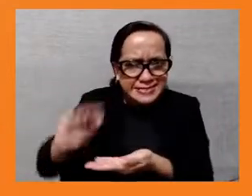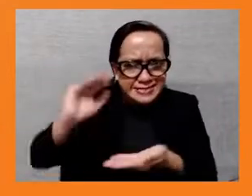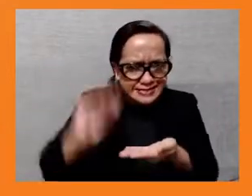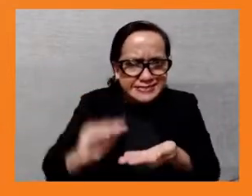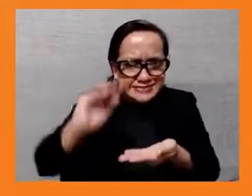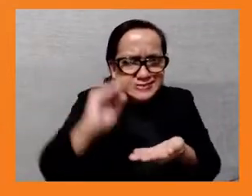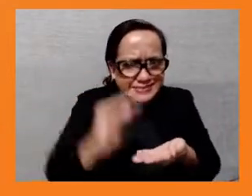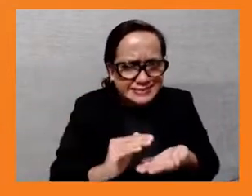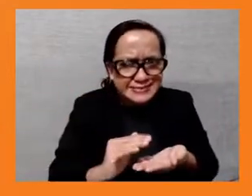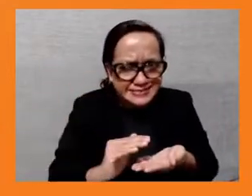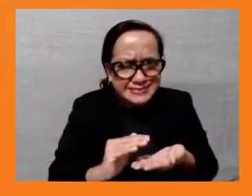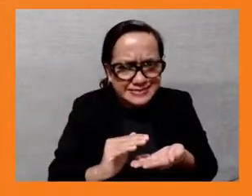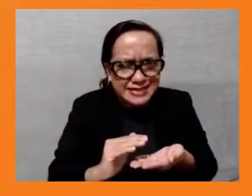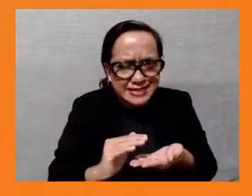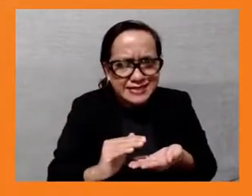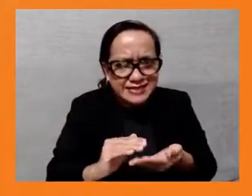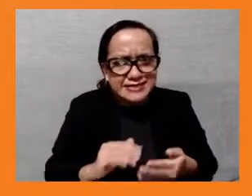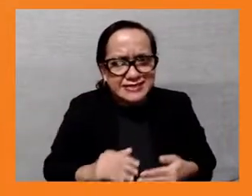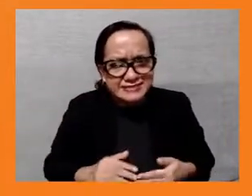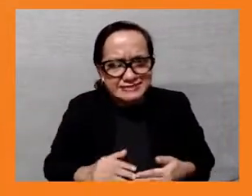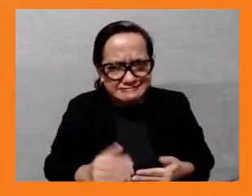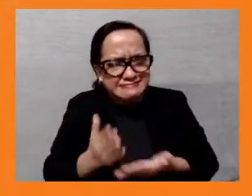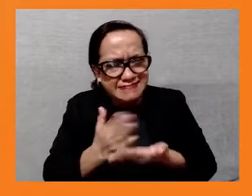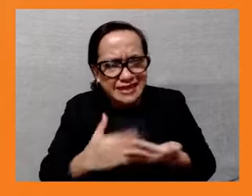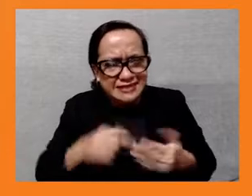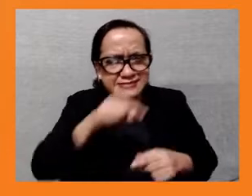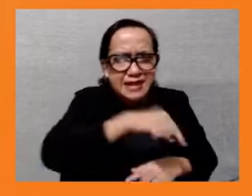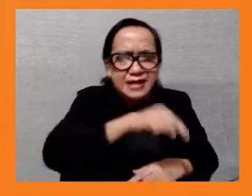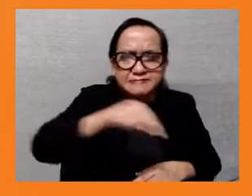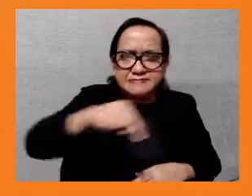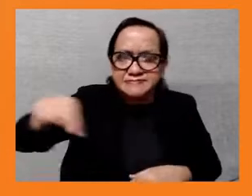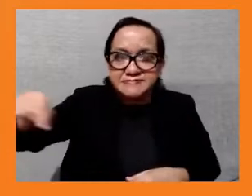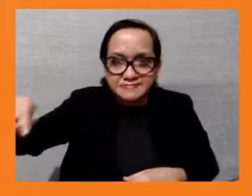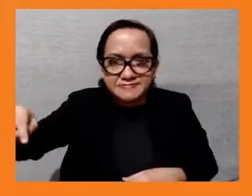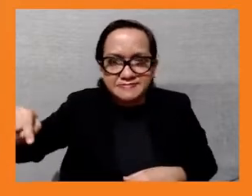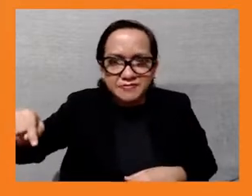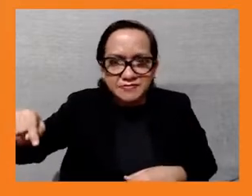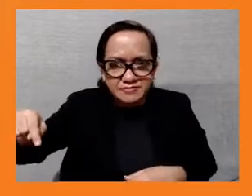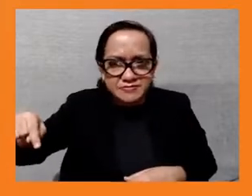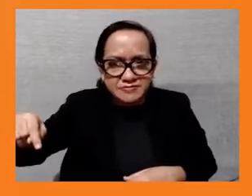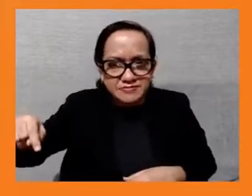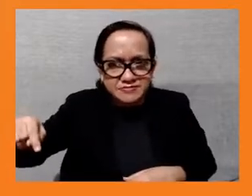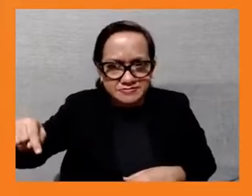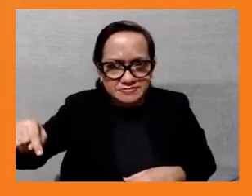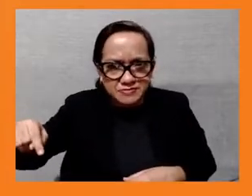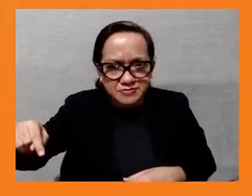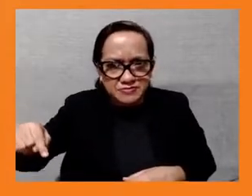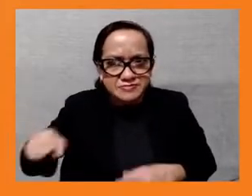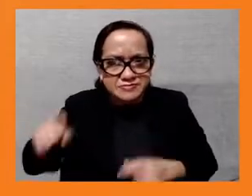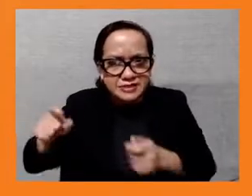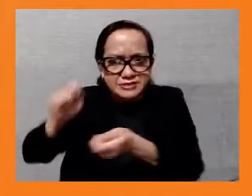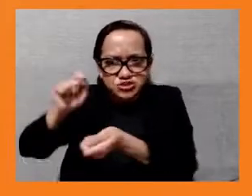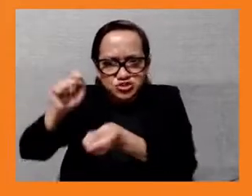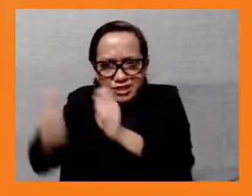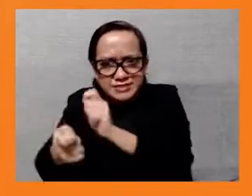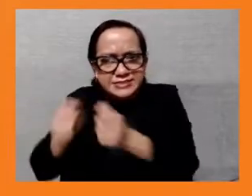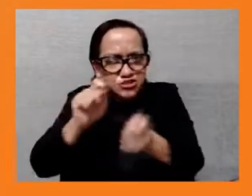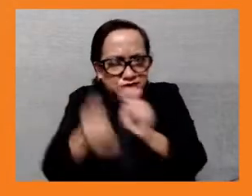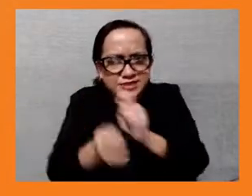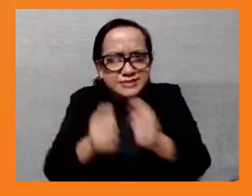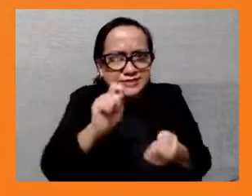already considering how the accountability mechanism will be updated, taking account the several policy changes and the new